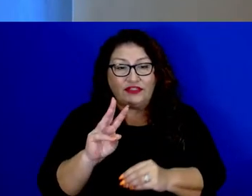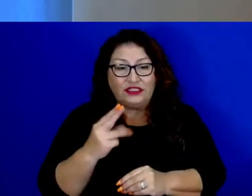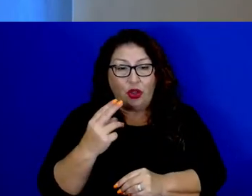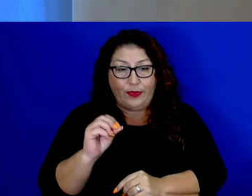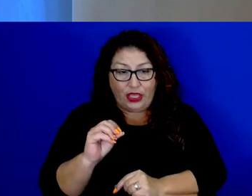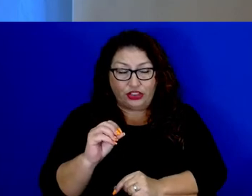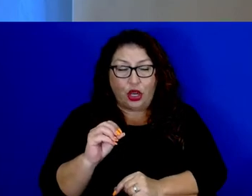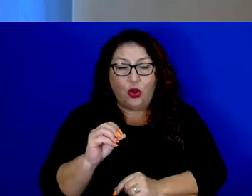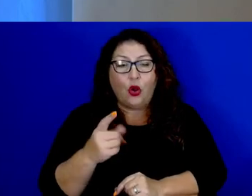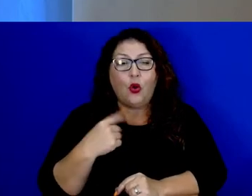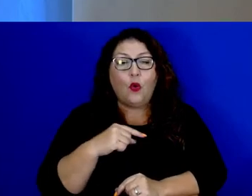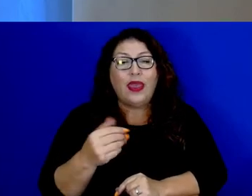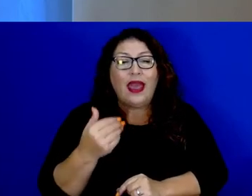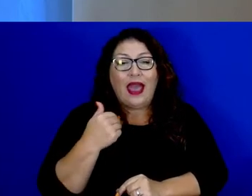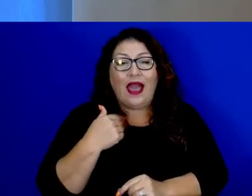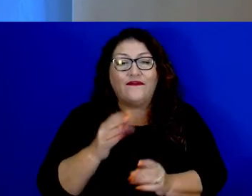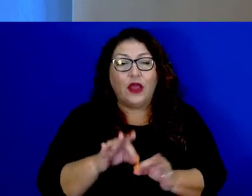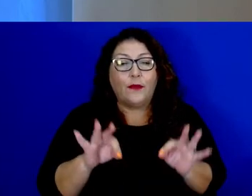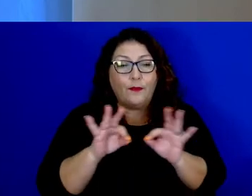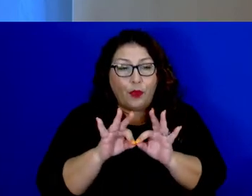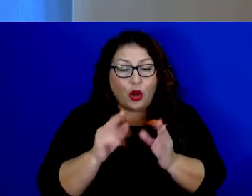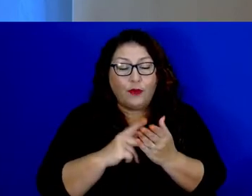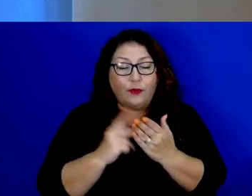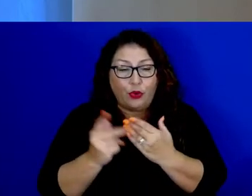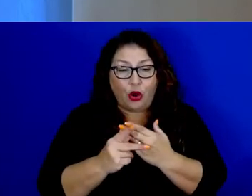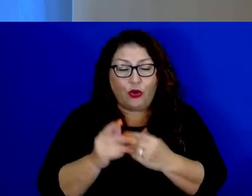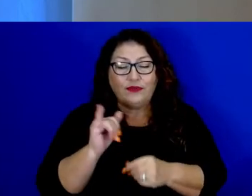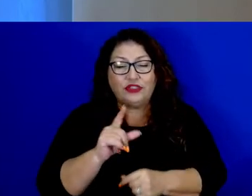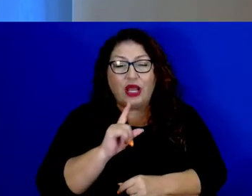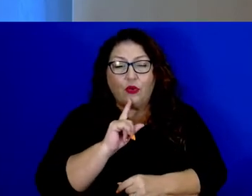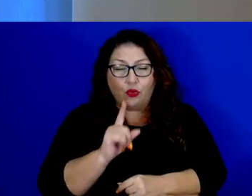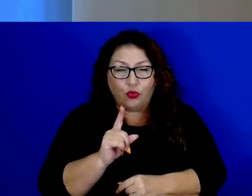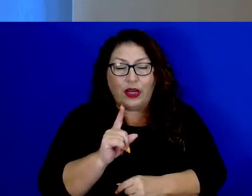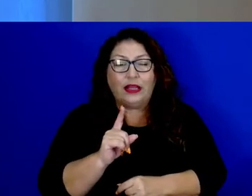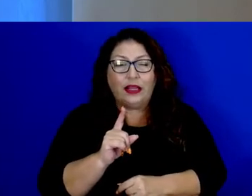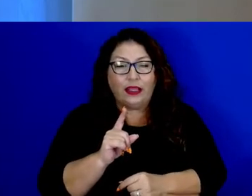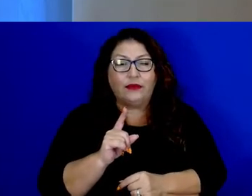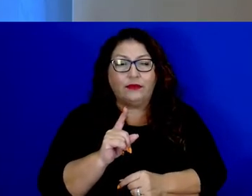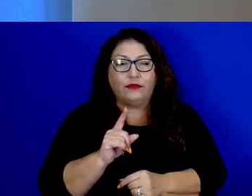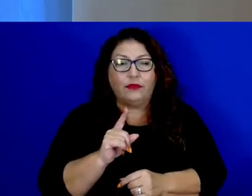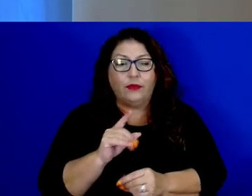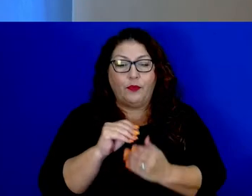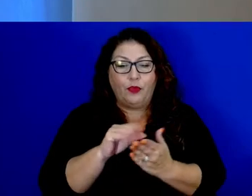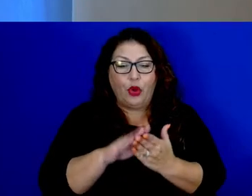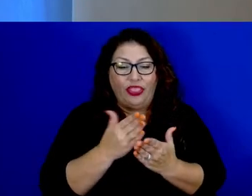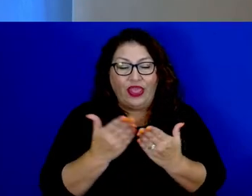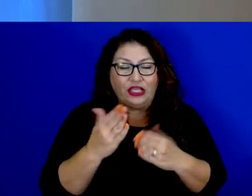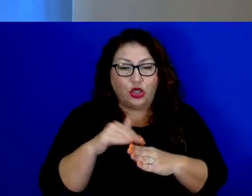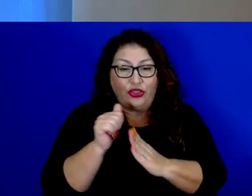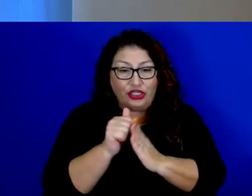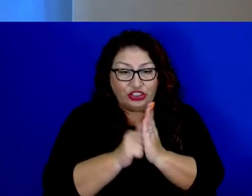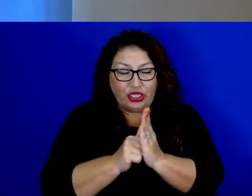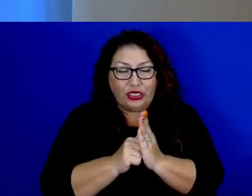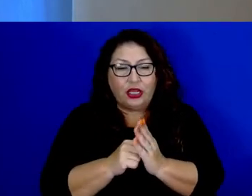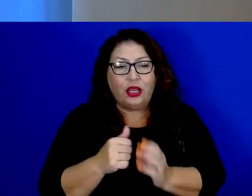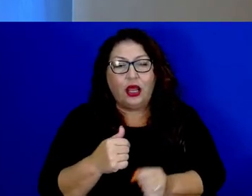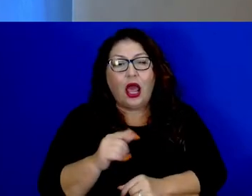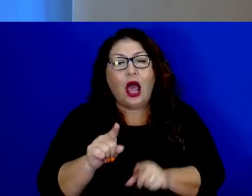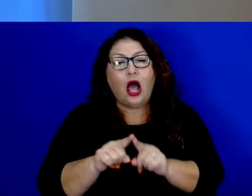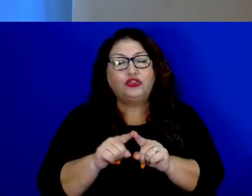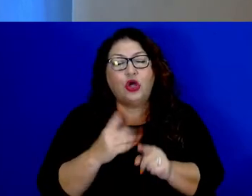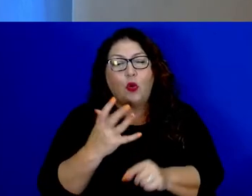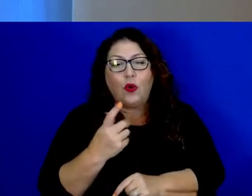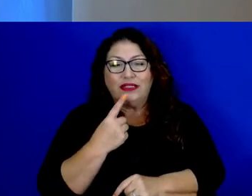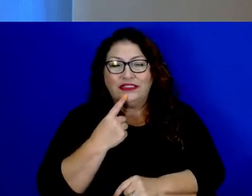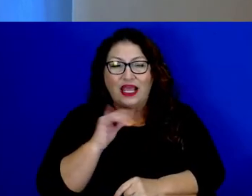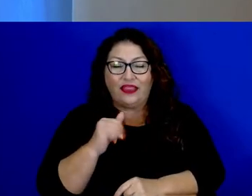have important programs that really put gender on the agenda. I would also like to say that I really